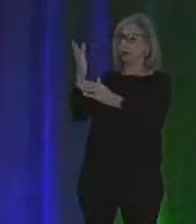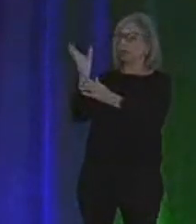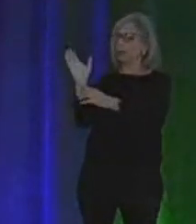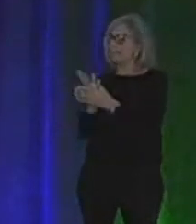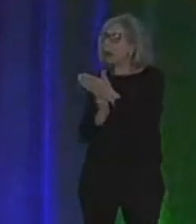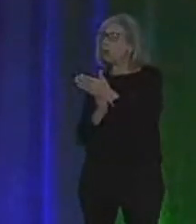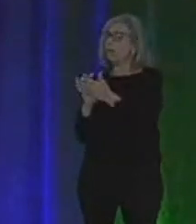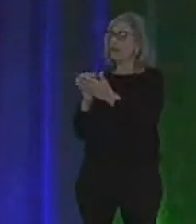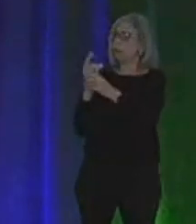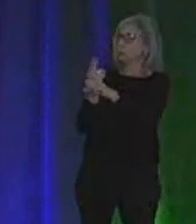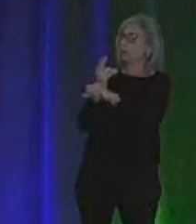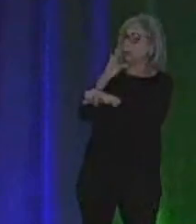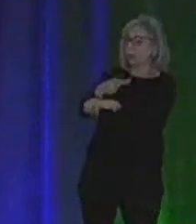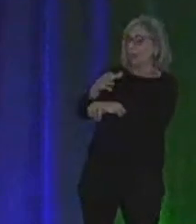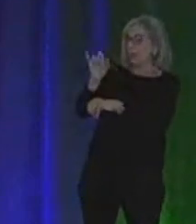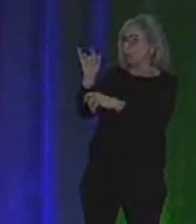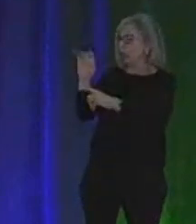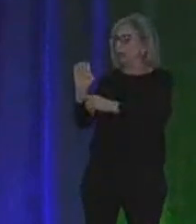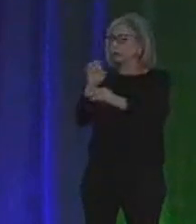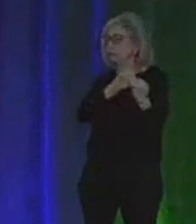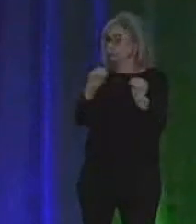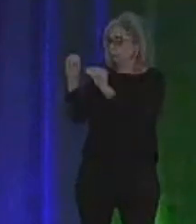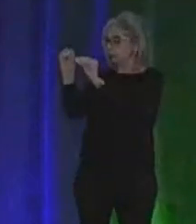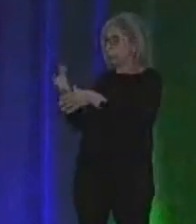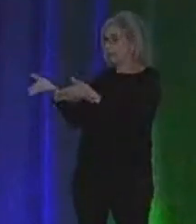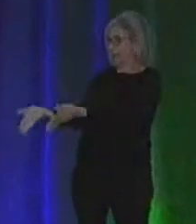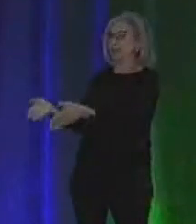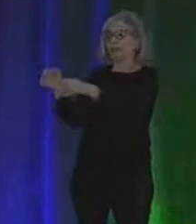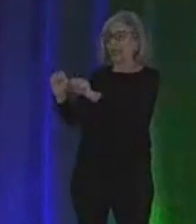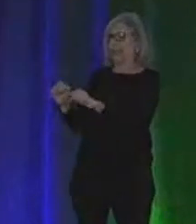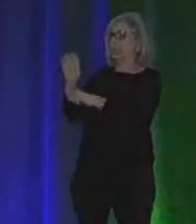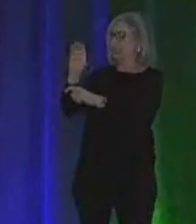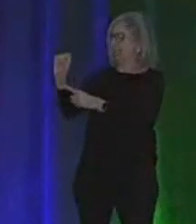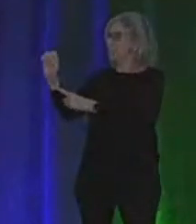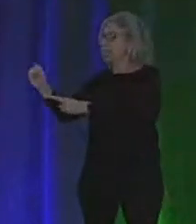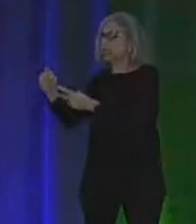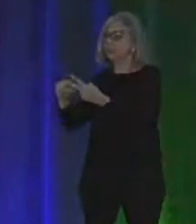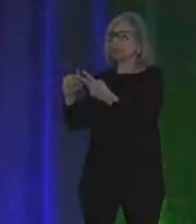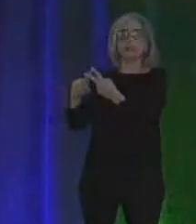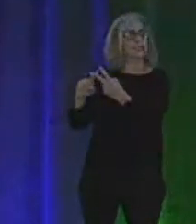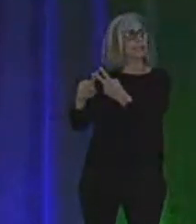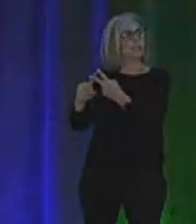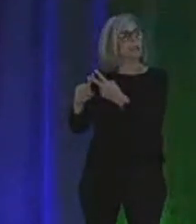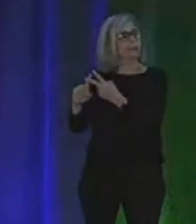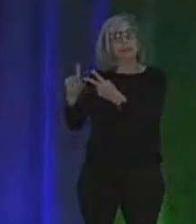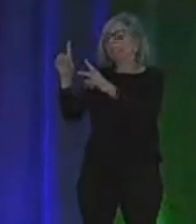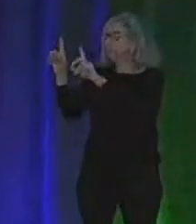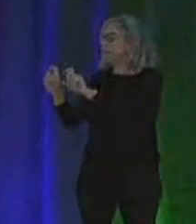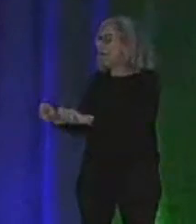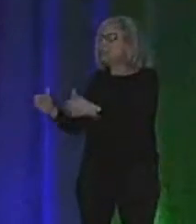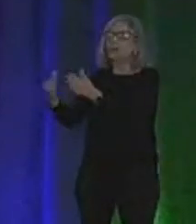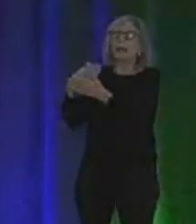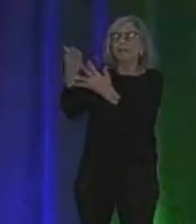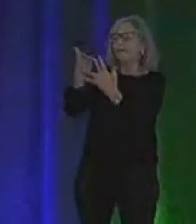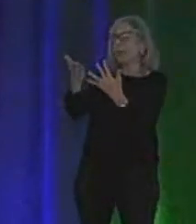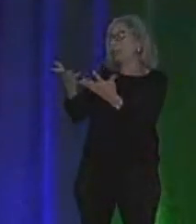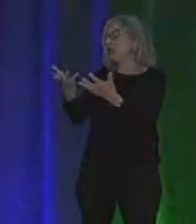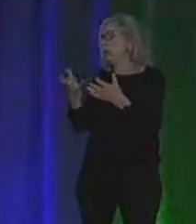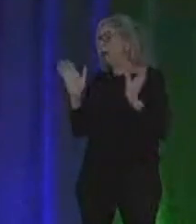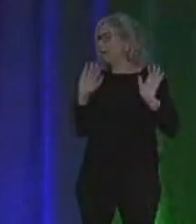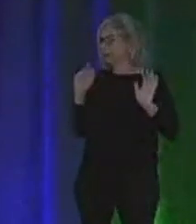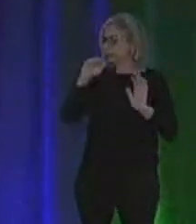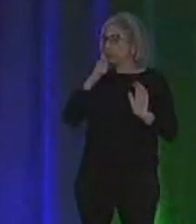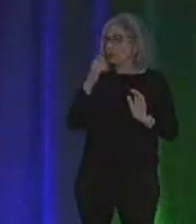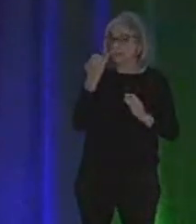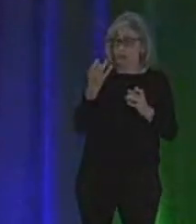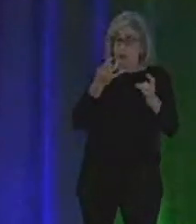that dashboard route. And what's cool is we can just drop it right there. And we can drop its CSS, and we can drop its tests. We can drop whatever files we want and co-locate stuff here. If